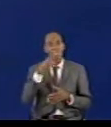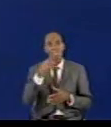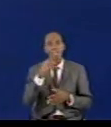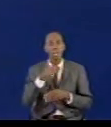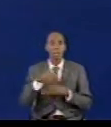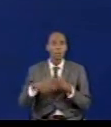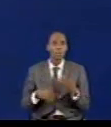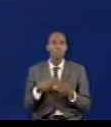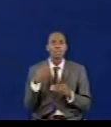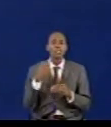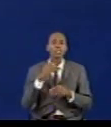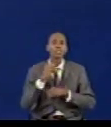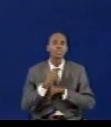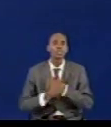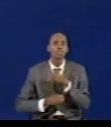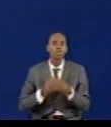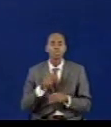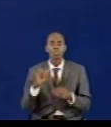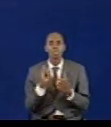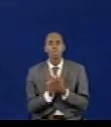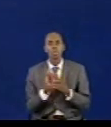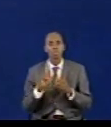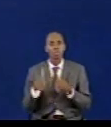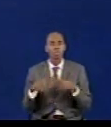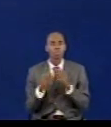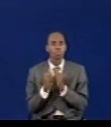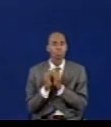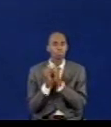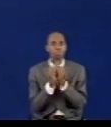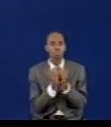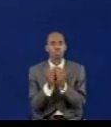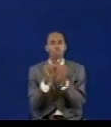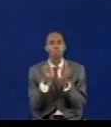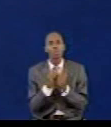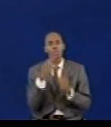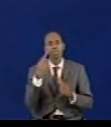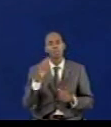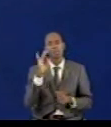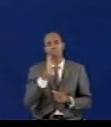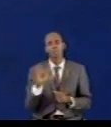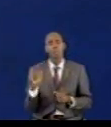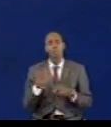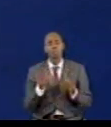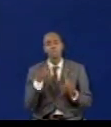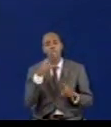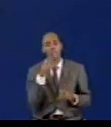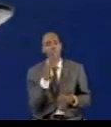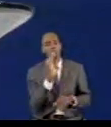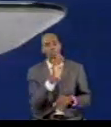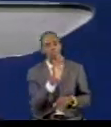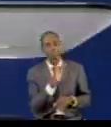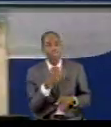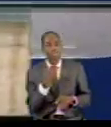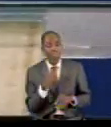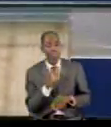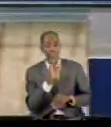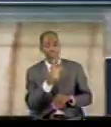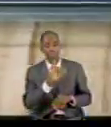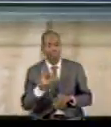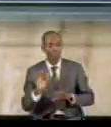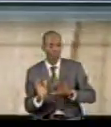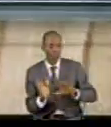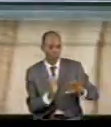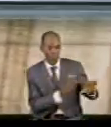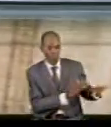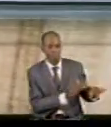the suffering that goes along with the preaching of the gospel. But he said, the suffering apart, that one